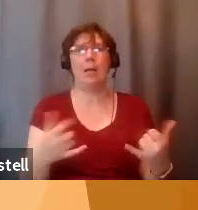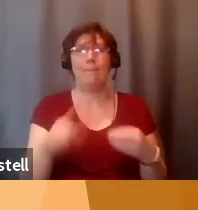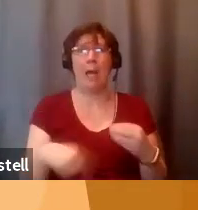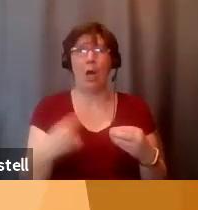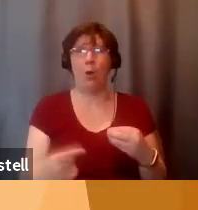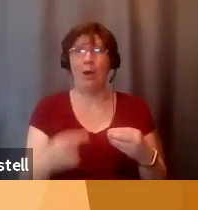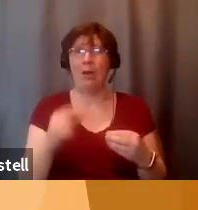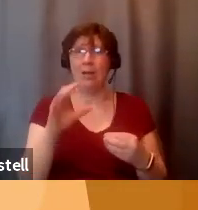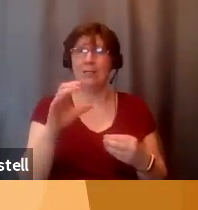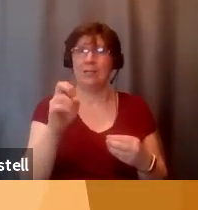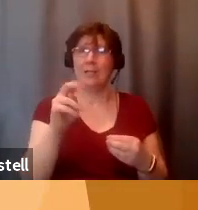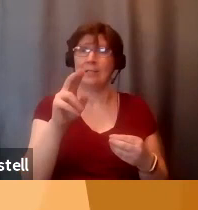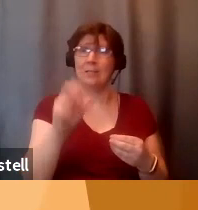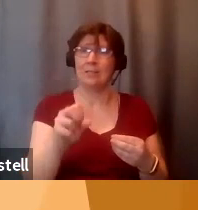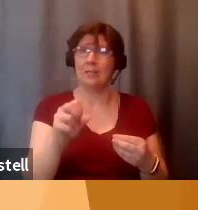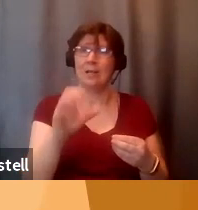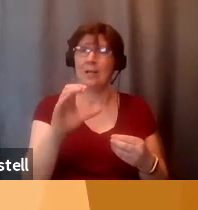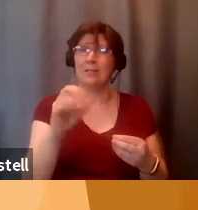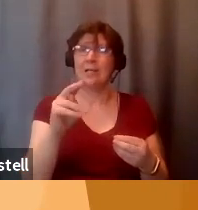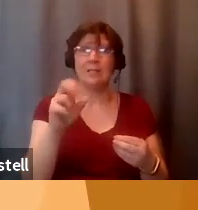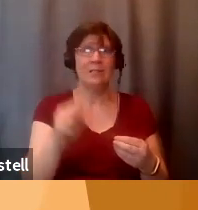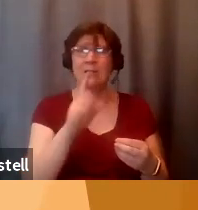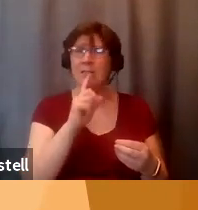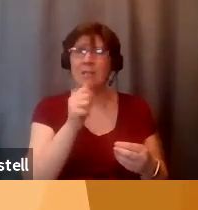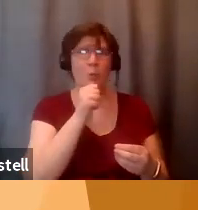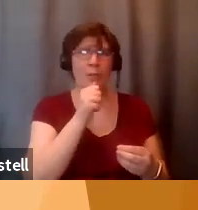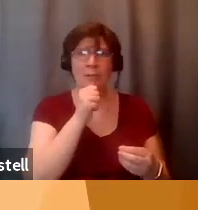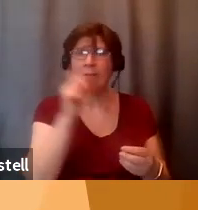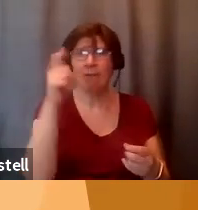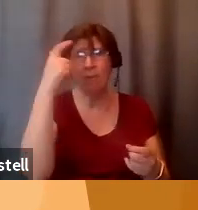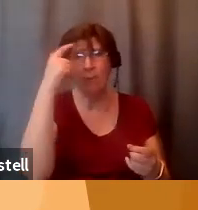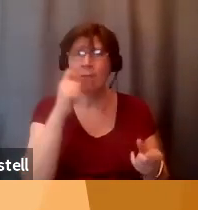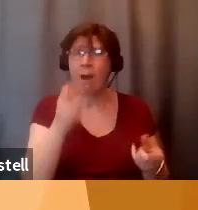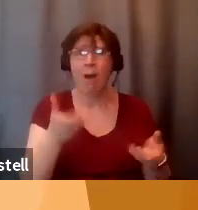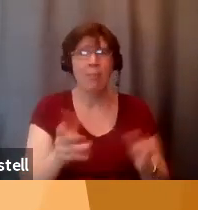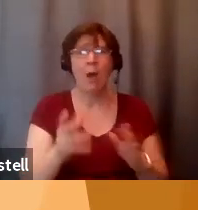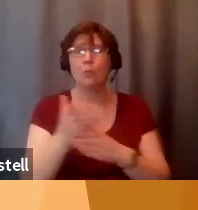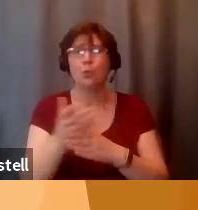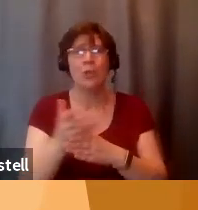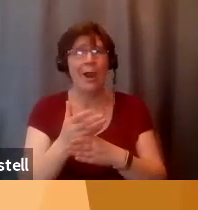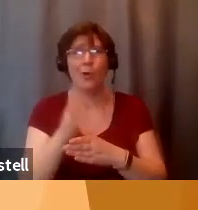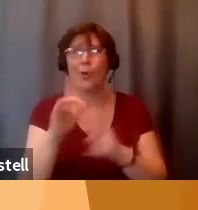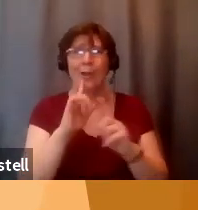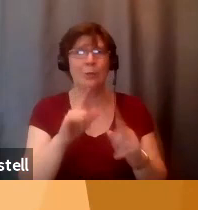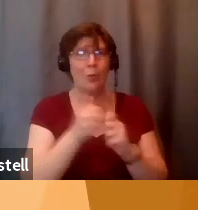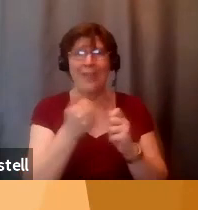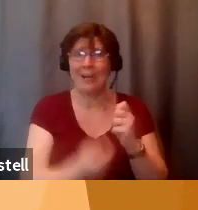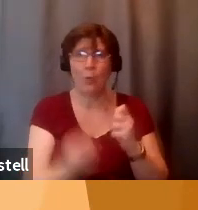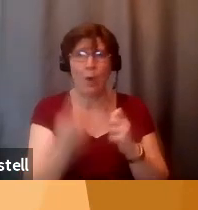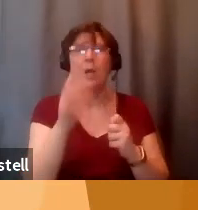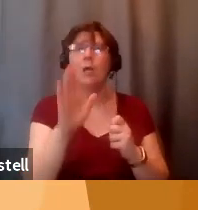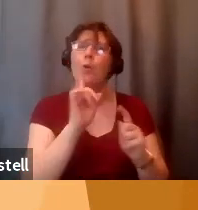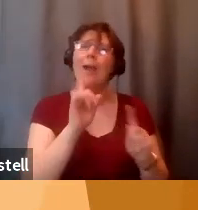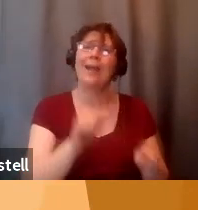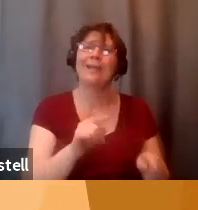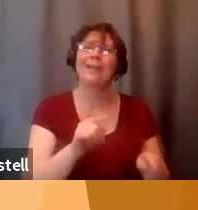census, is that the census is secret. The government is not allowed to share your answers with anyone. And your answers are used to count